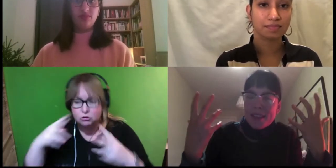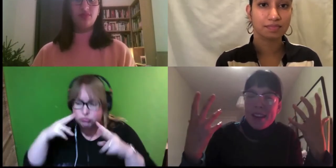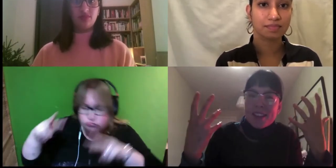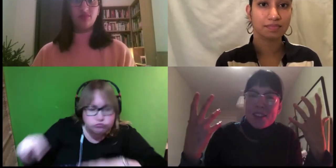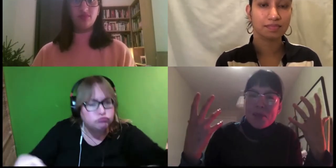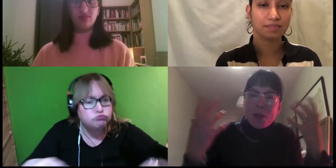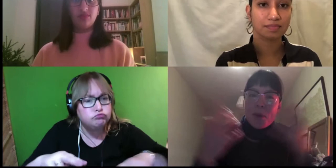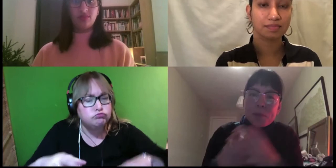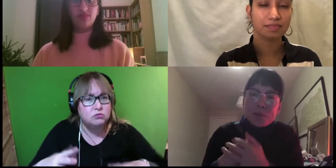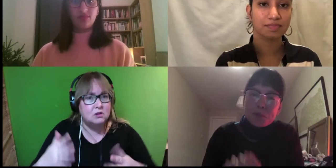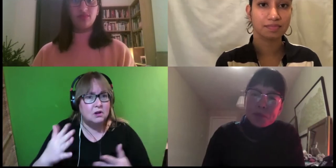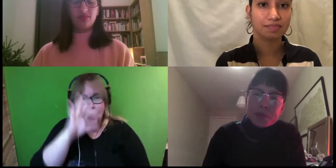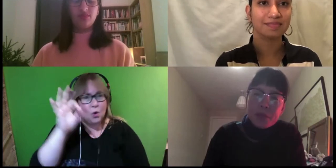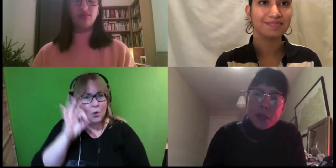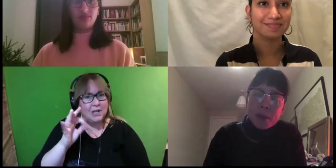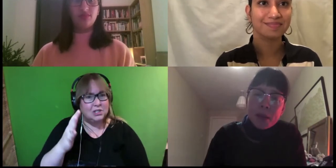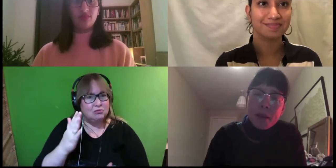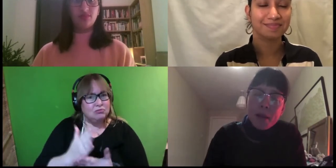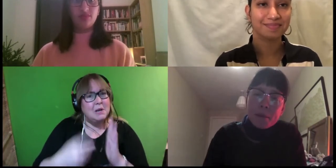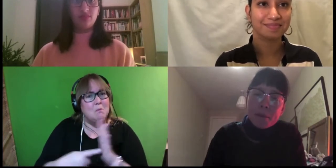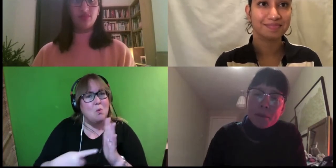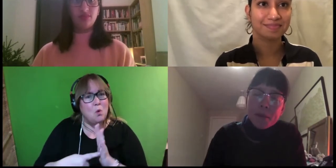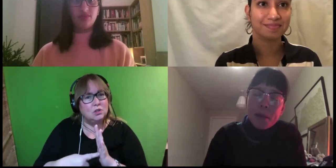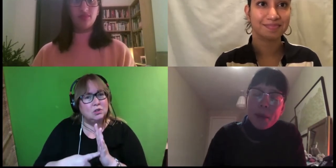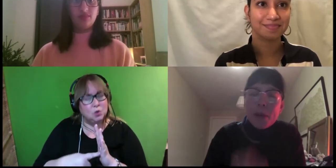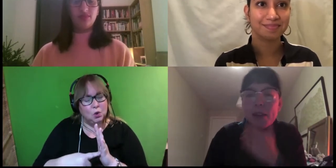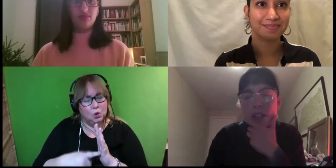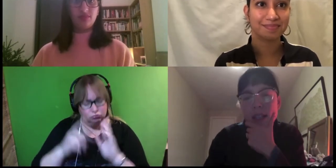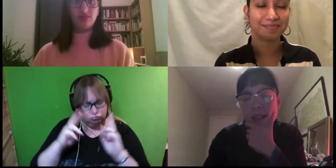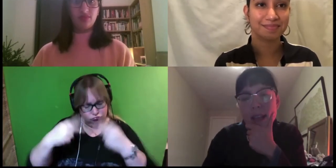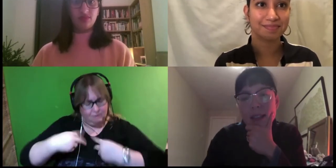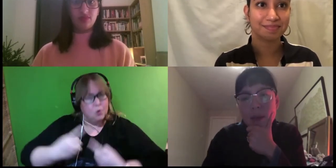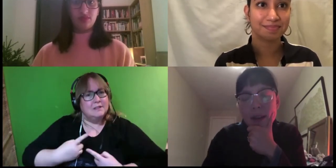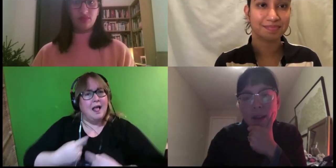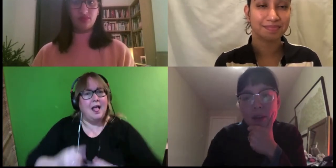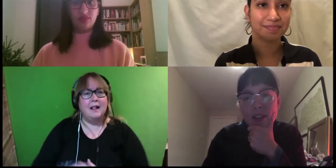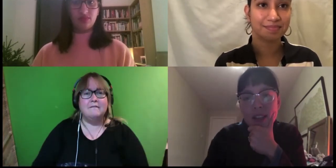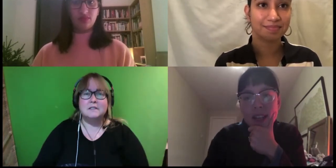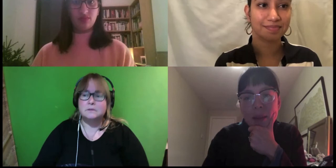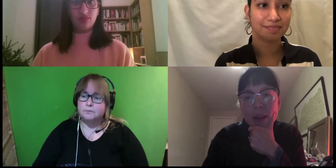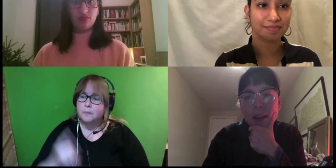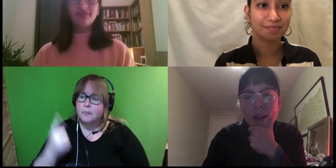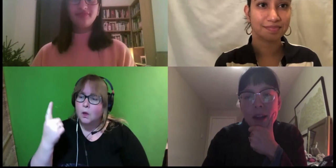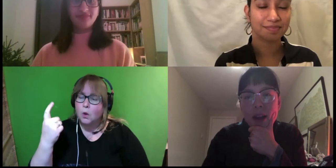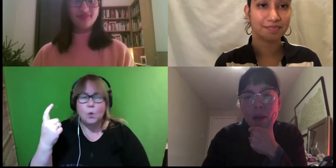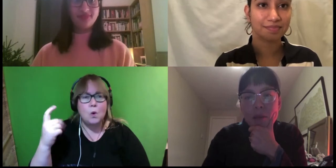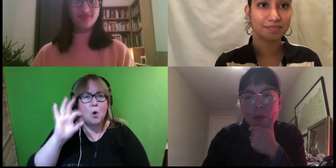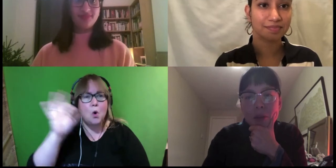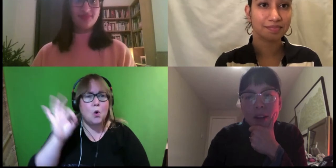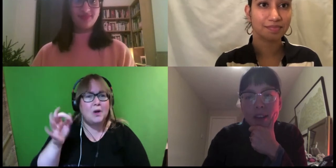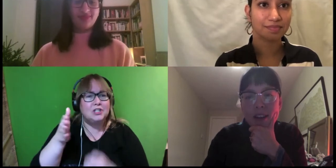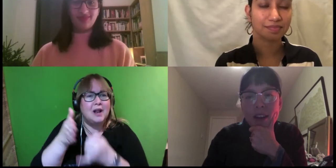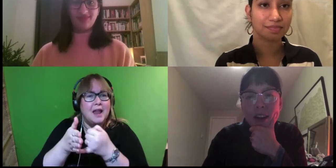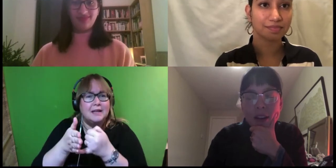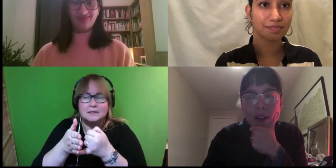it's such a big one. But yeah, maybe we can just take this last question that came in from